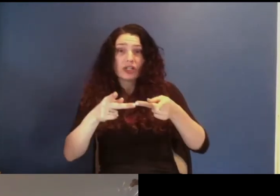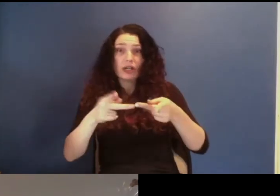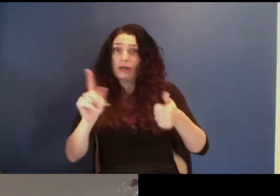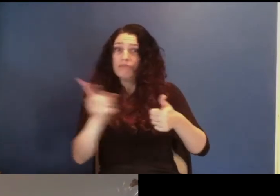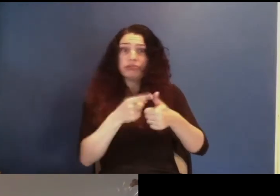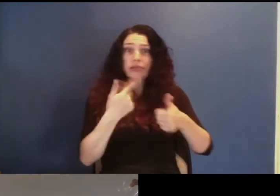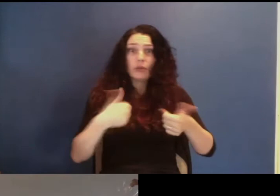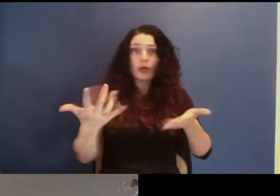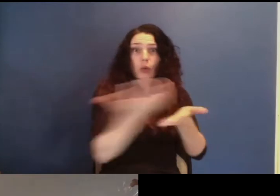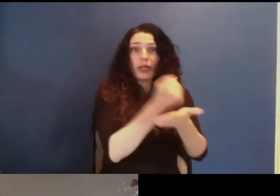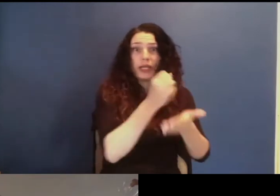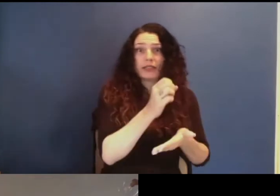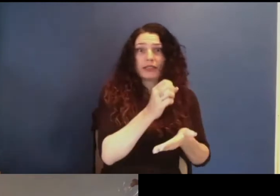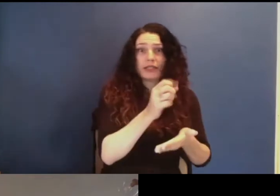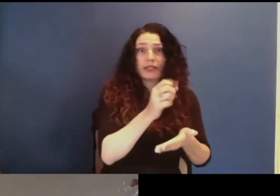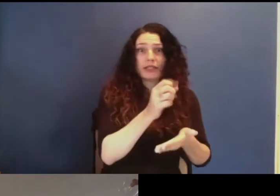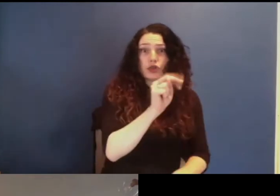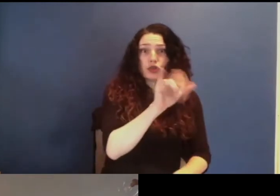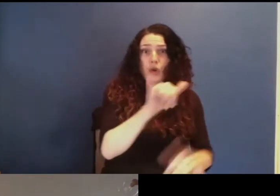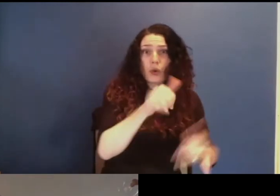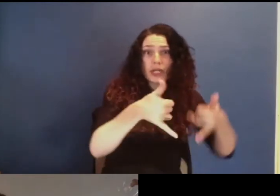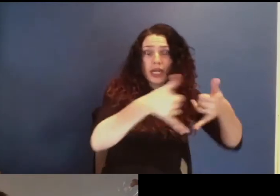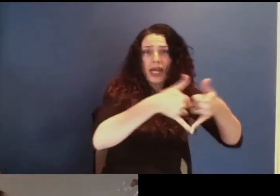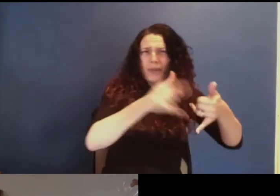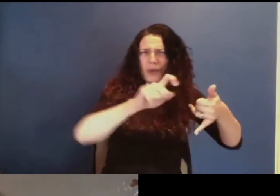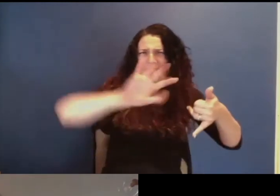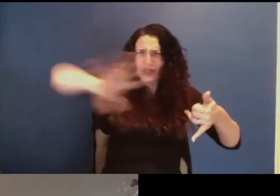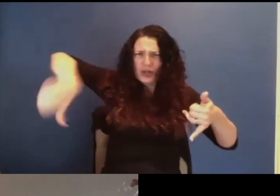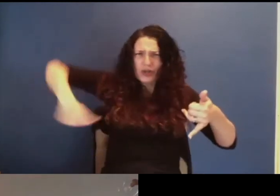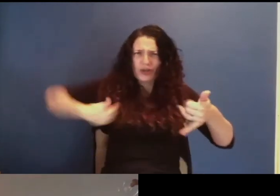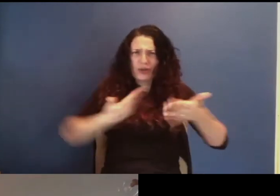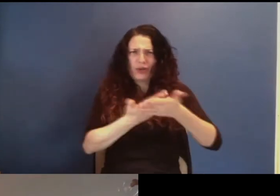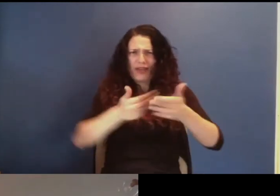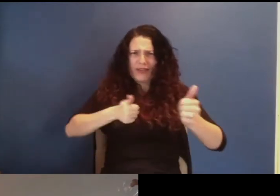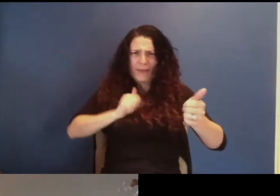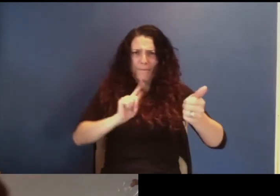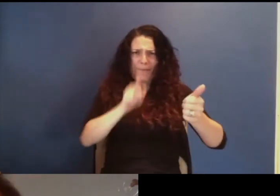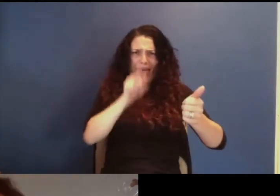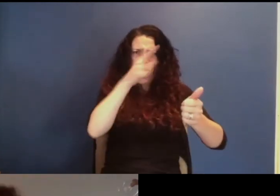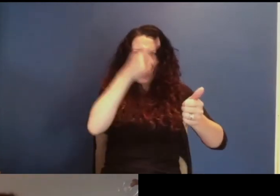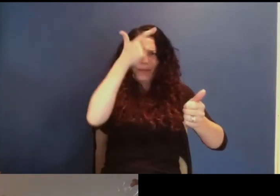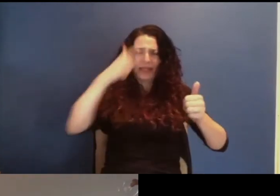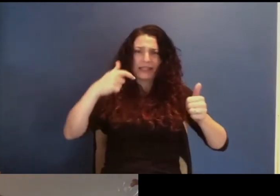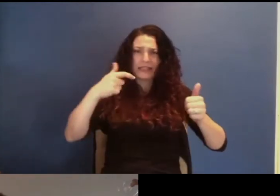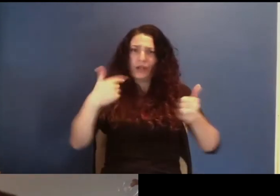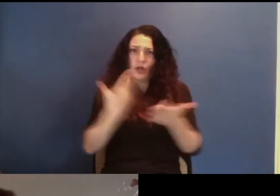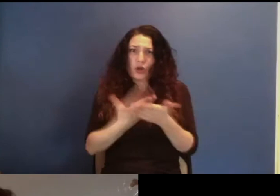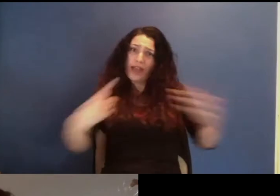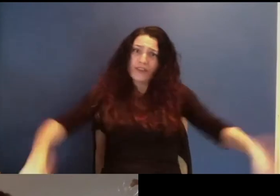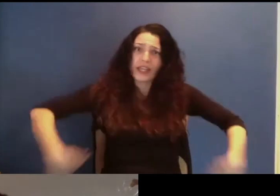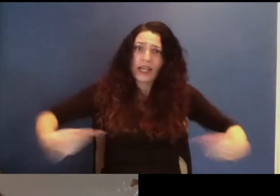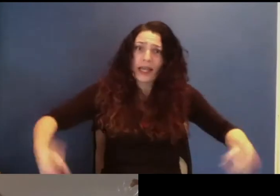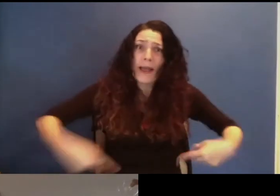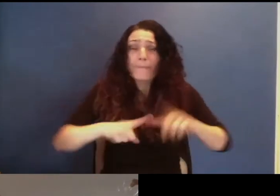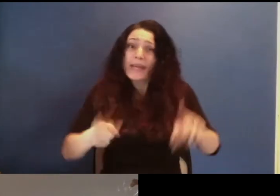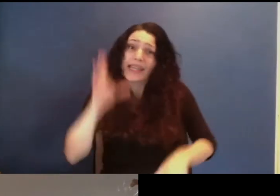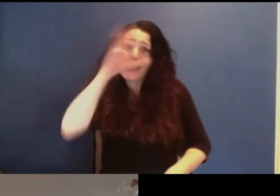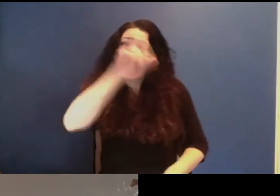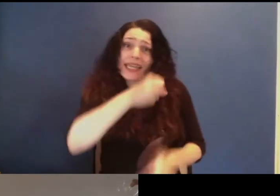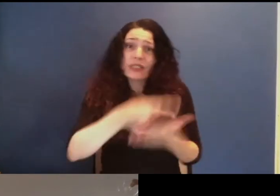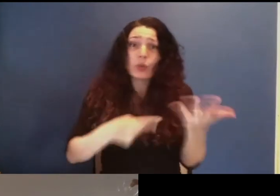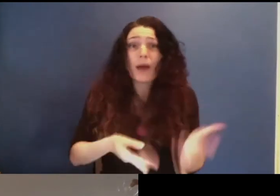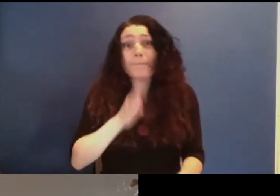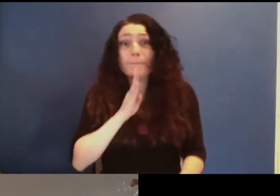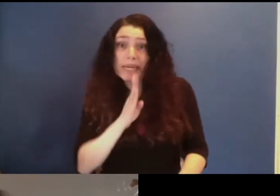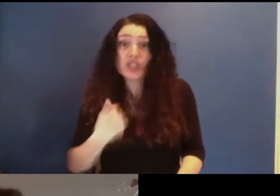from the back because there's no fucking ramp, because no one could conceive of someone in a wheelchair winning a Tony. But guess what, bitch? We are winning fucking Tonys,